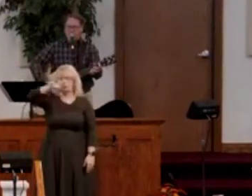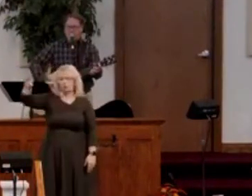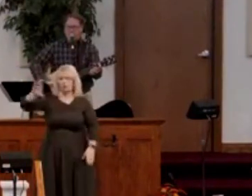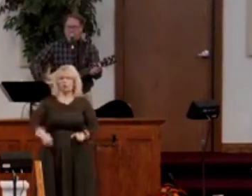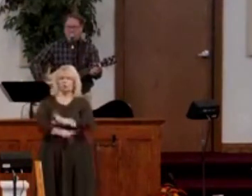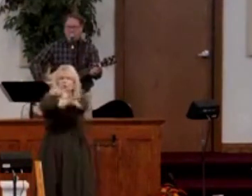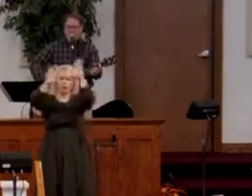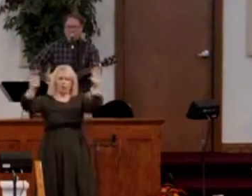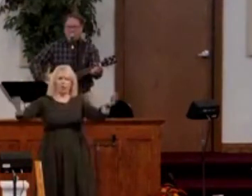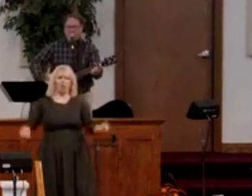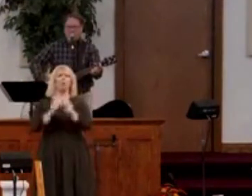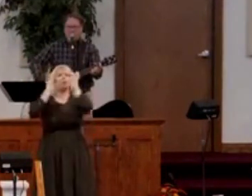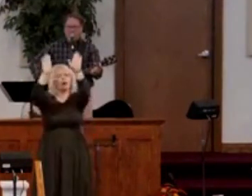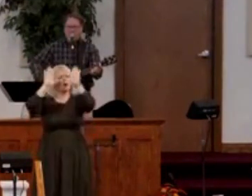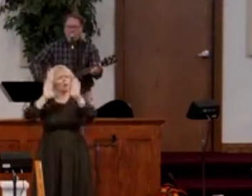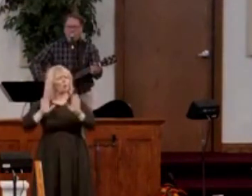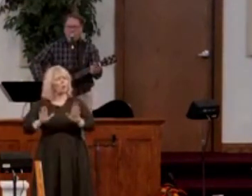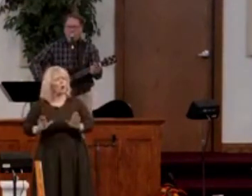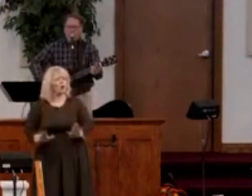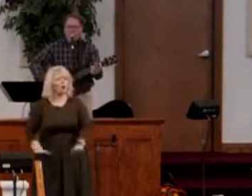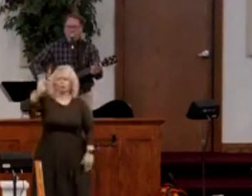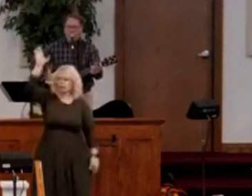wonderful cross, oh, the